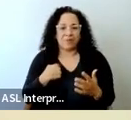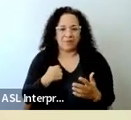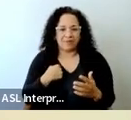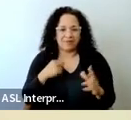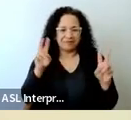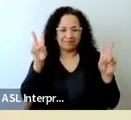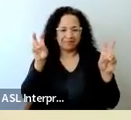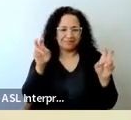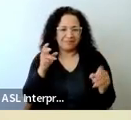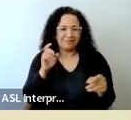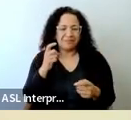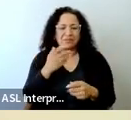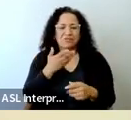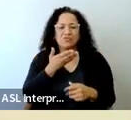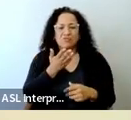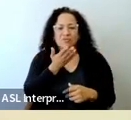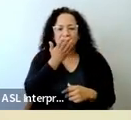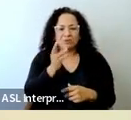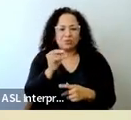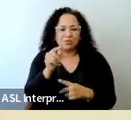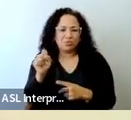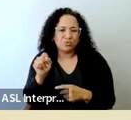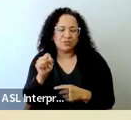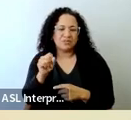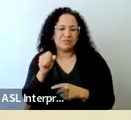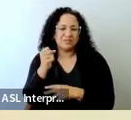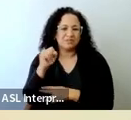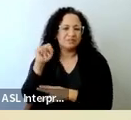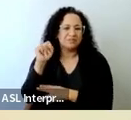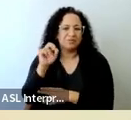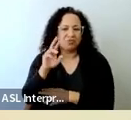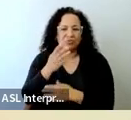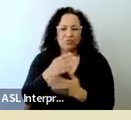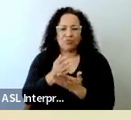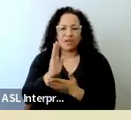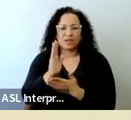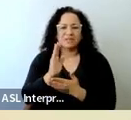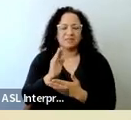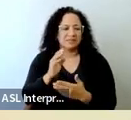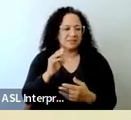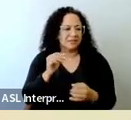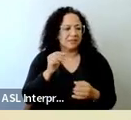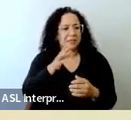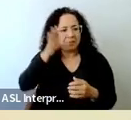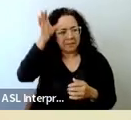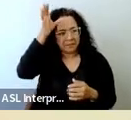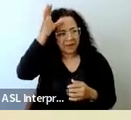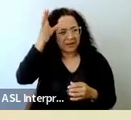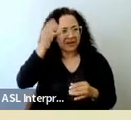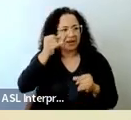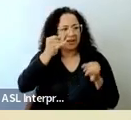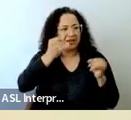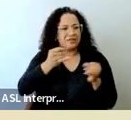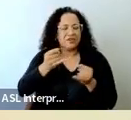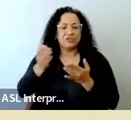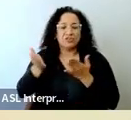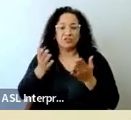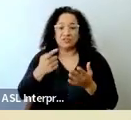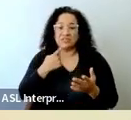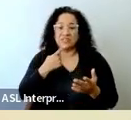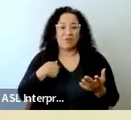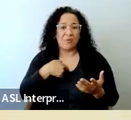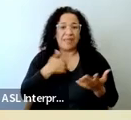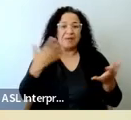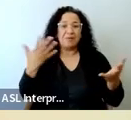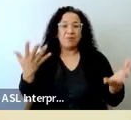sort of a grassroots human rights, civil rights kind of thing. It took off when parents and individuals served said, we want this to